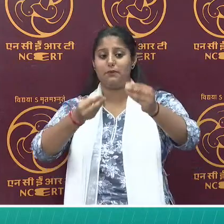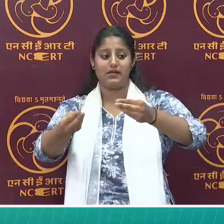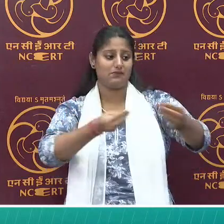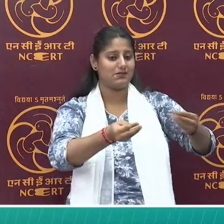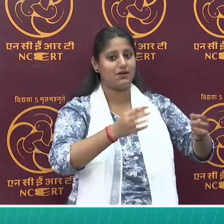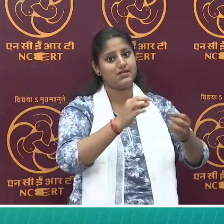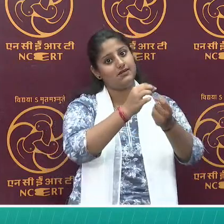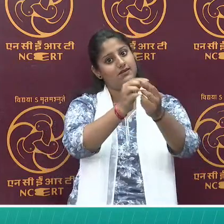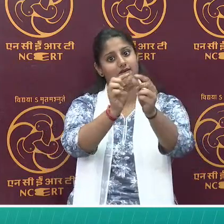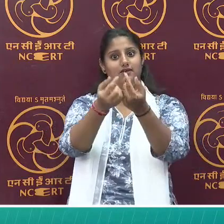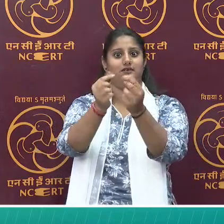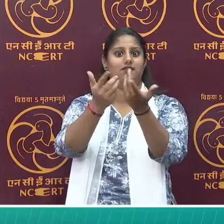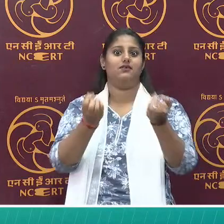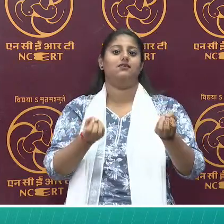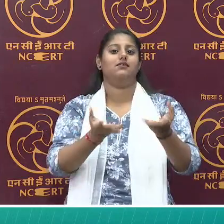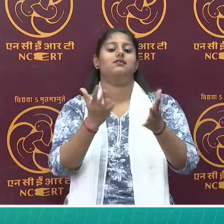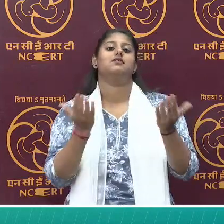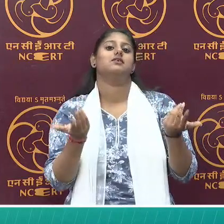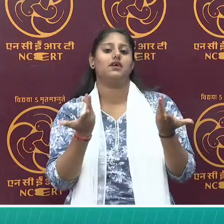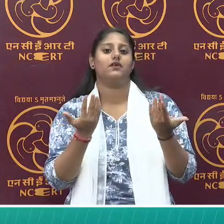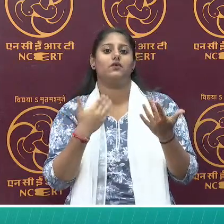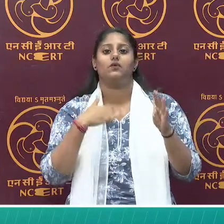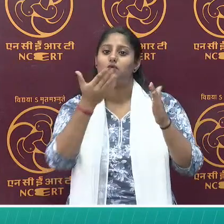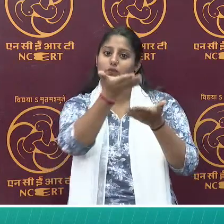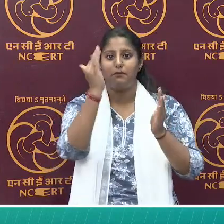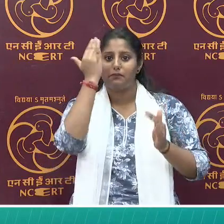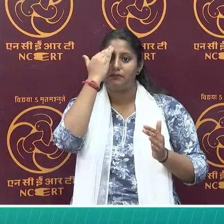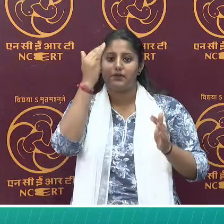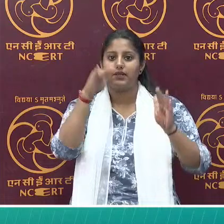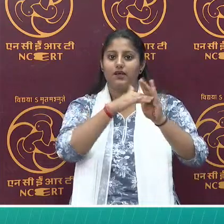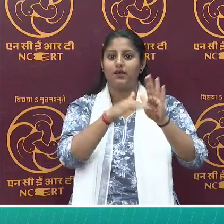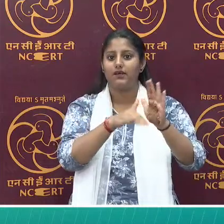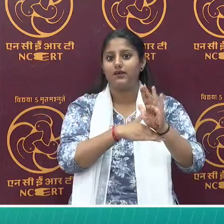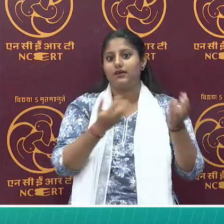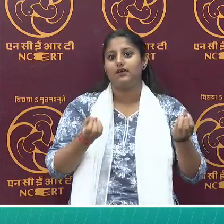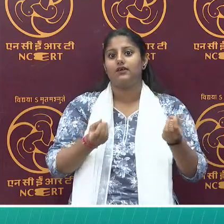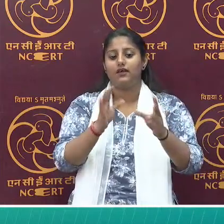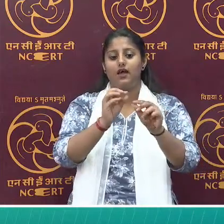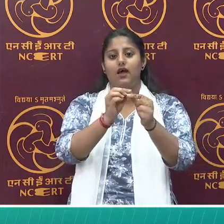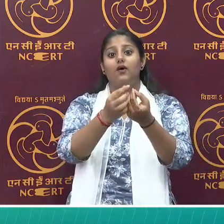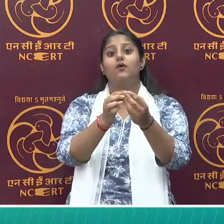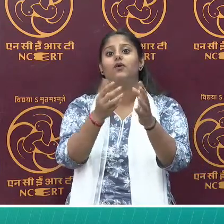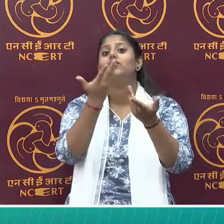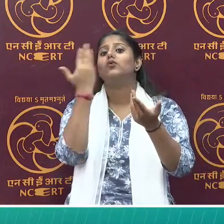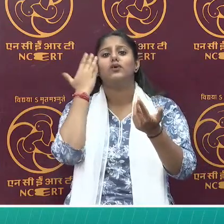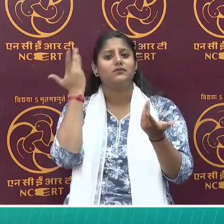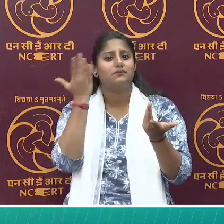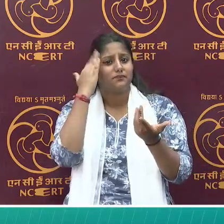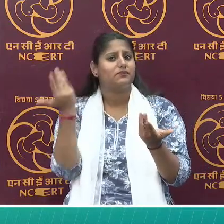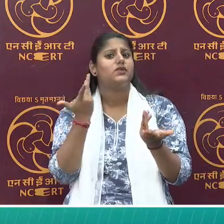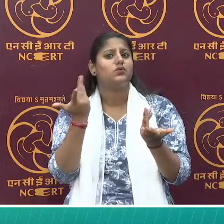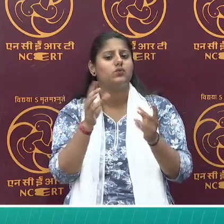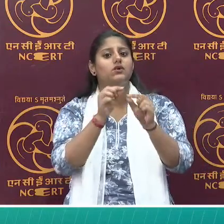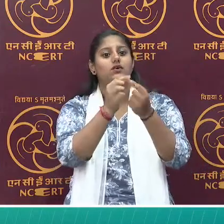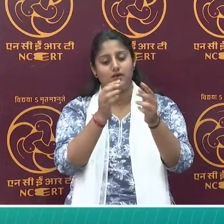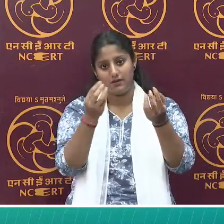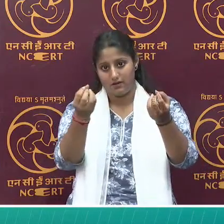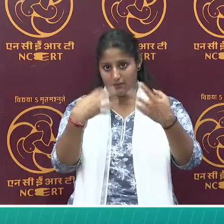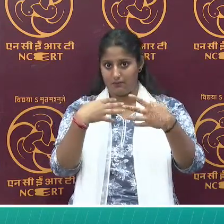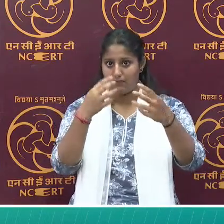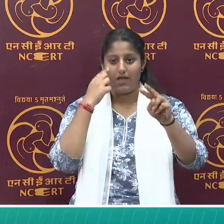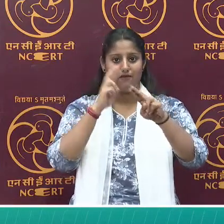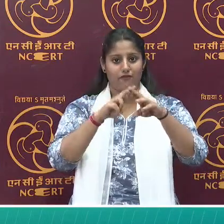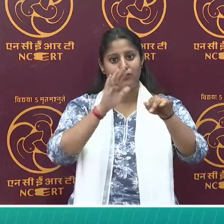you know the steps, what are the steps that are involved in growing a plant? So, why don't you do it at home and tell us how was